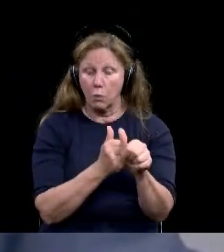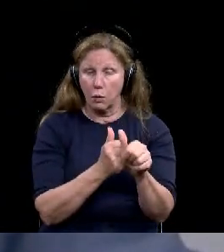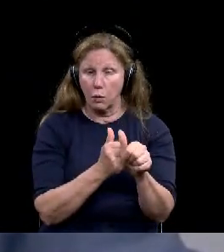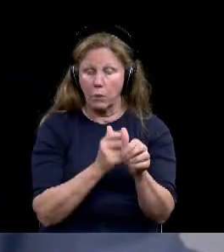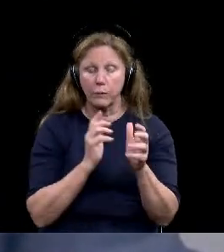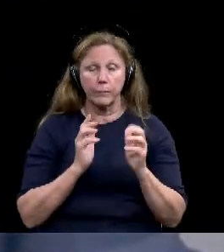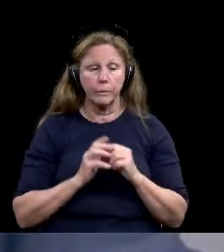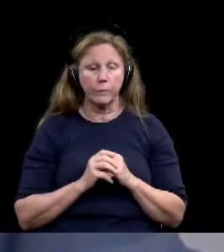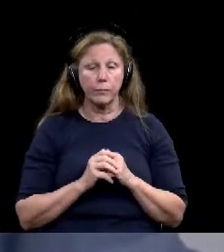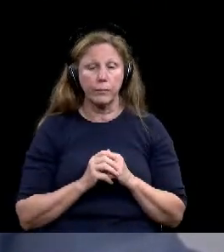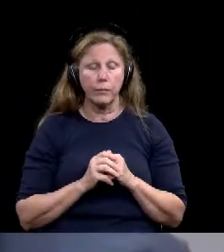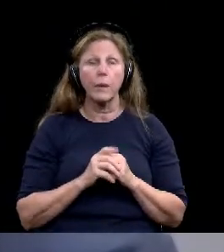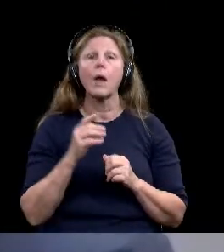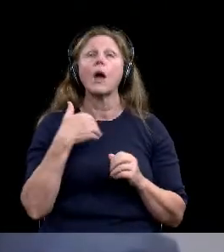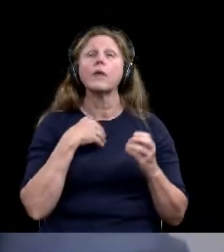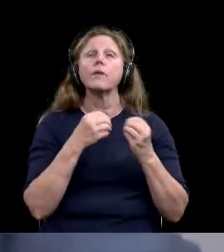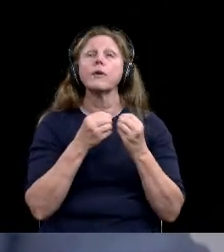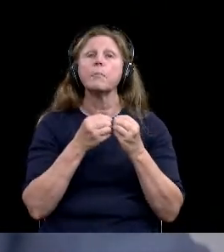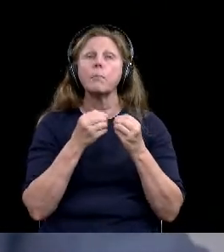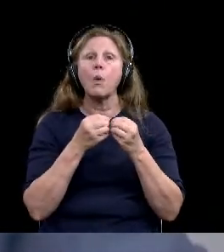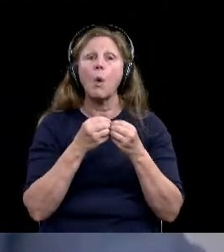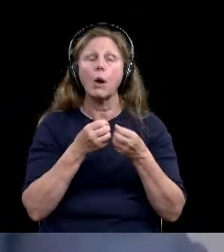the Meals on Wheels